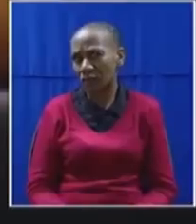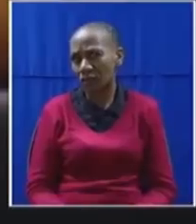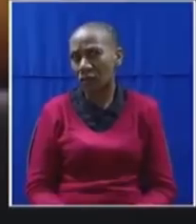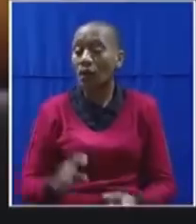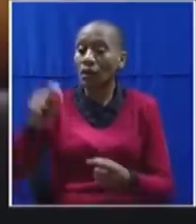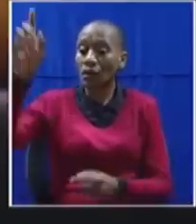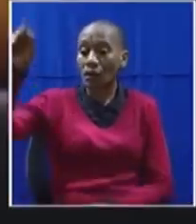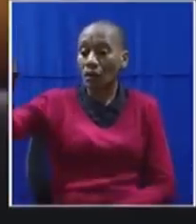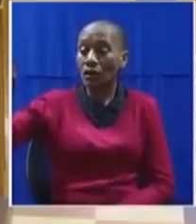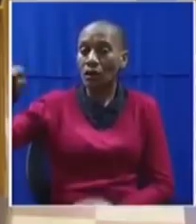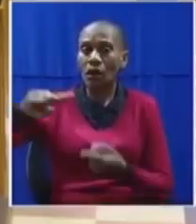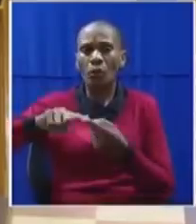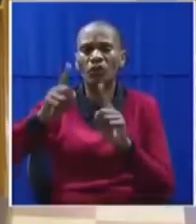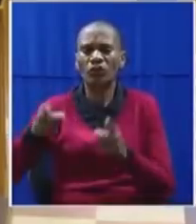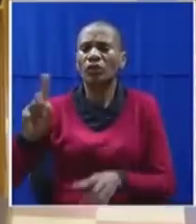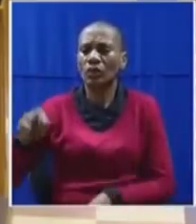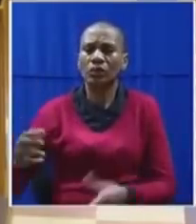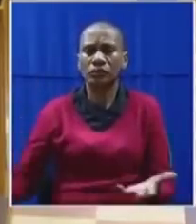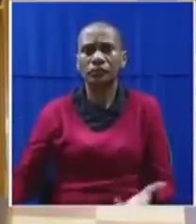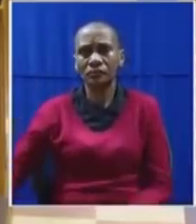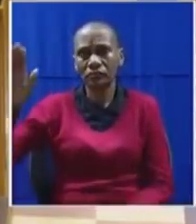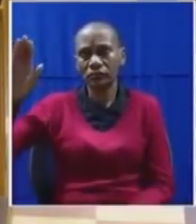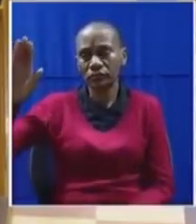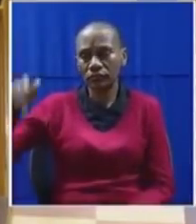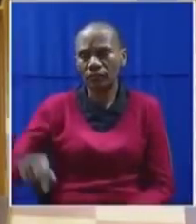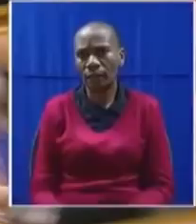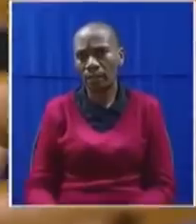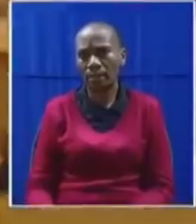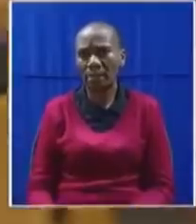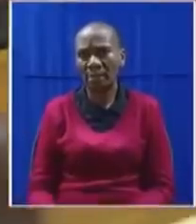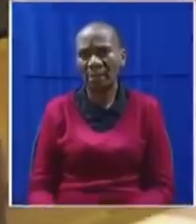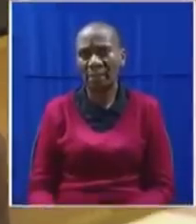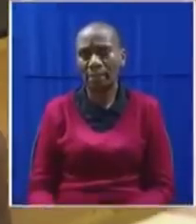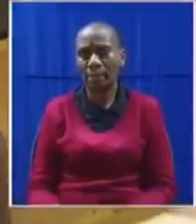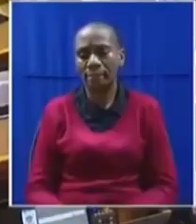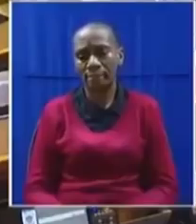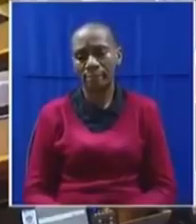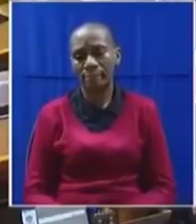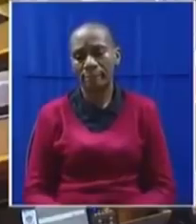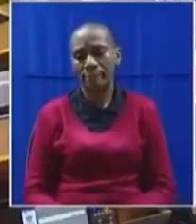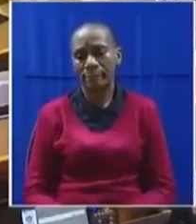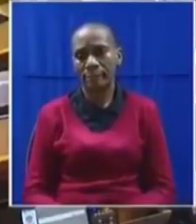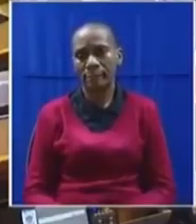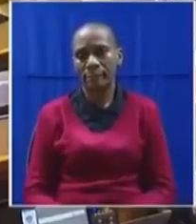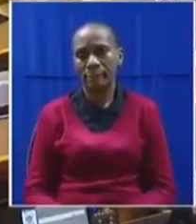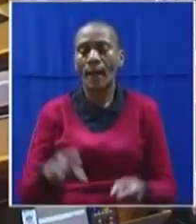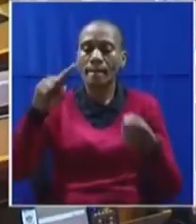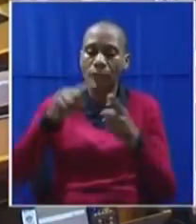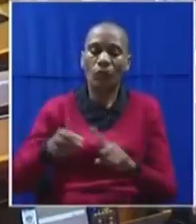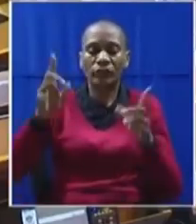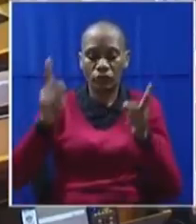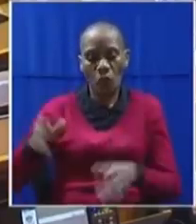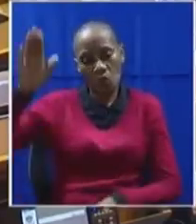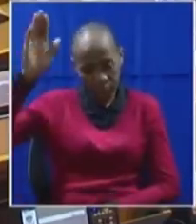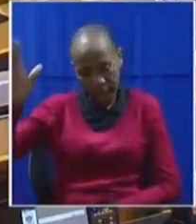order? They are interjecting me. I'm not interjecting. You are not supposed to direct the program on your own. Proceed point with your speech.